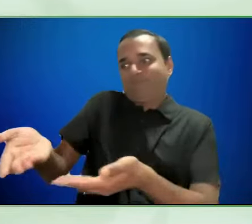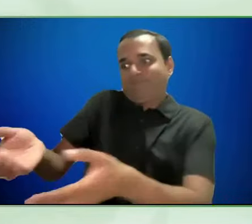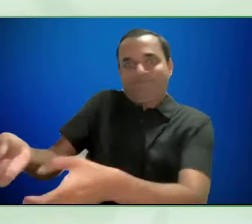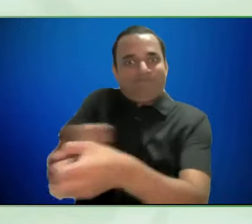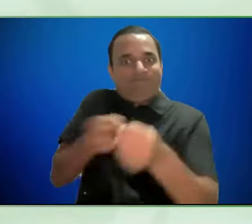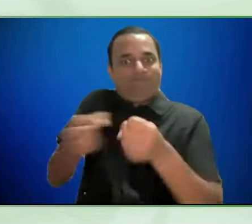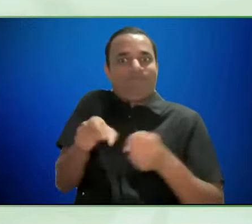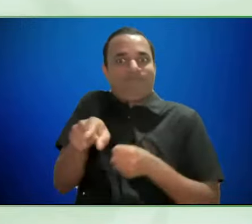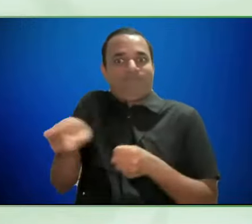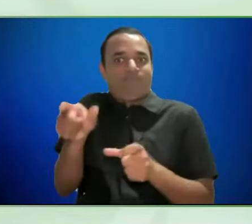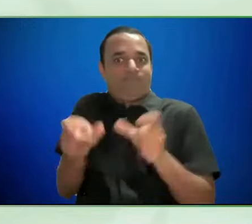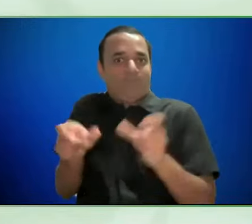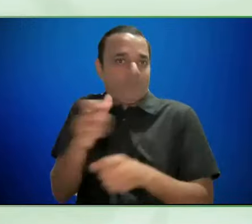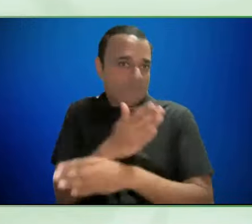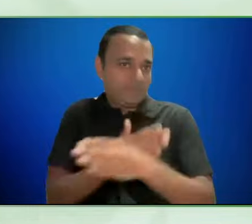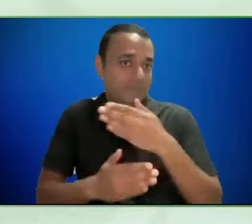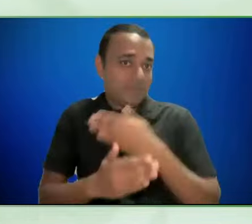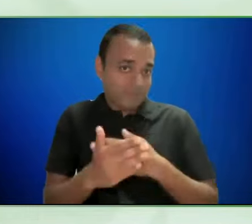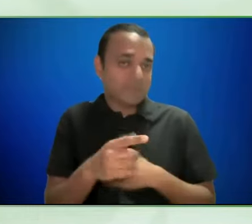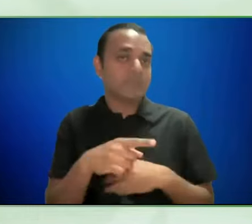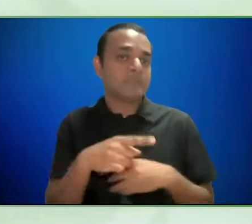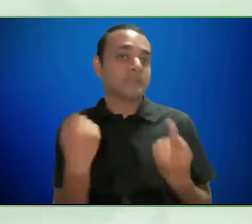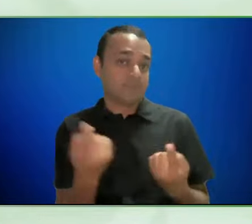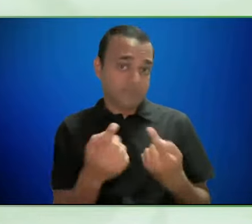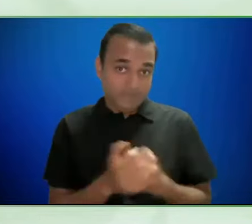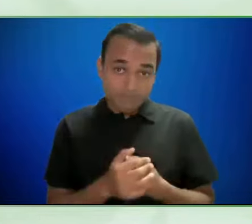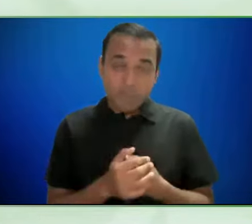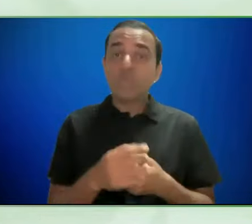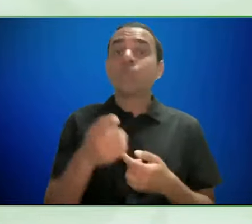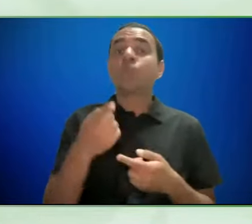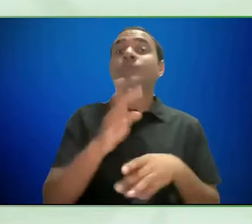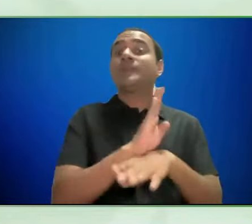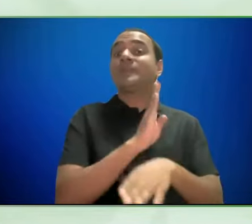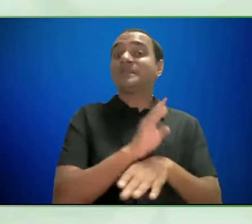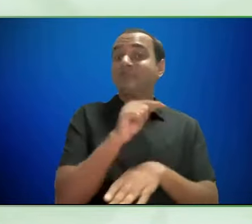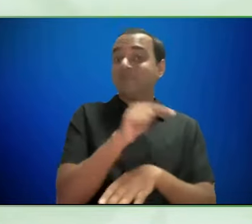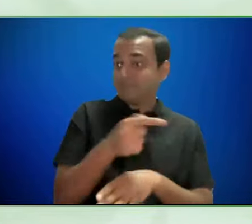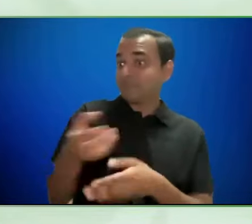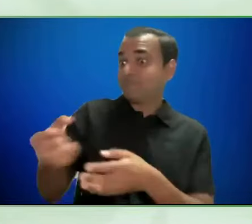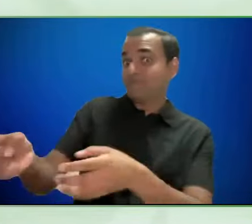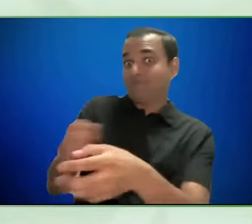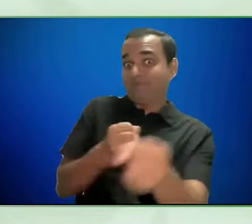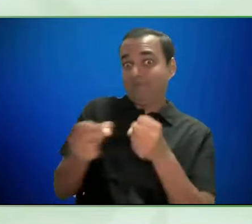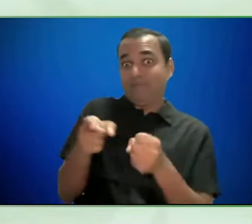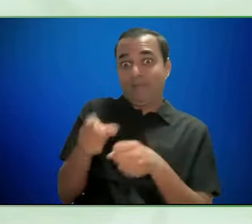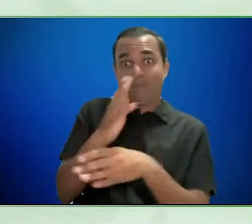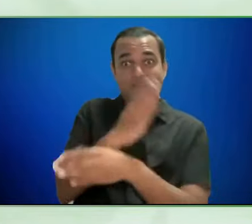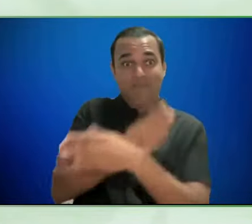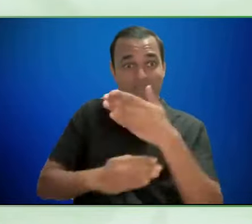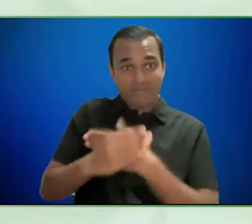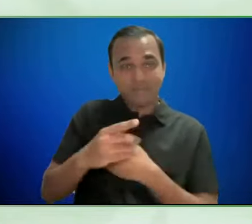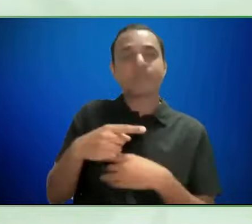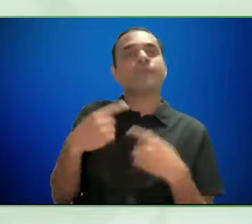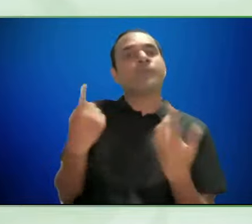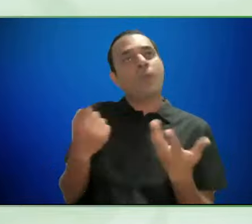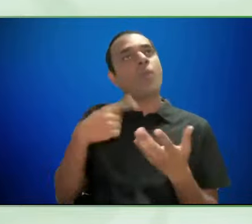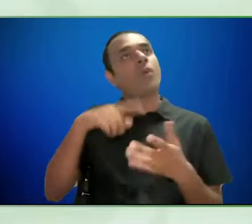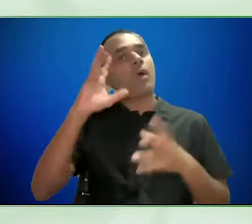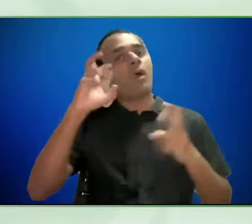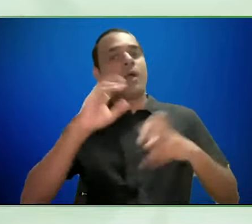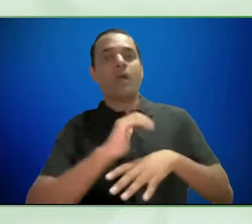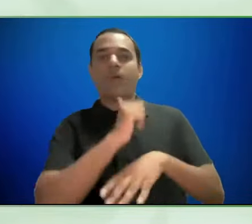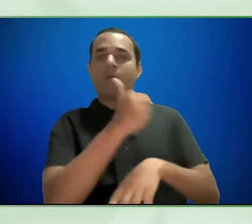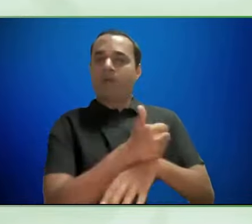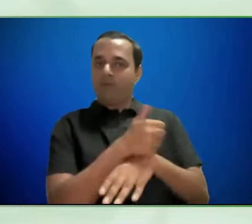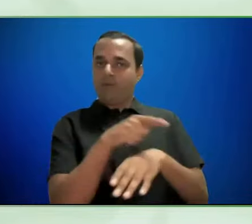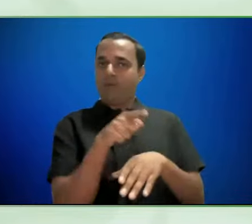of, well, what are we going to do now that you have this opportunity, you have the support for what?